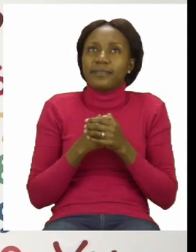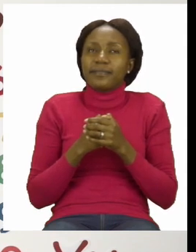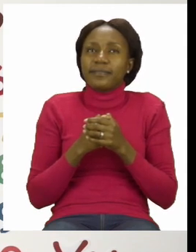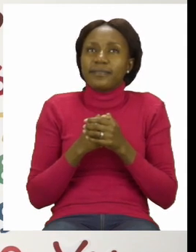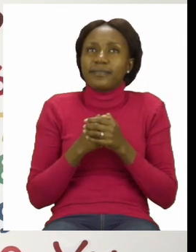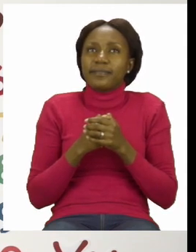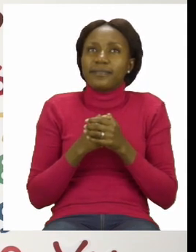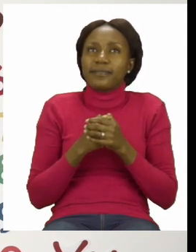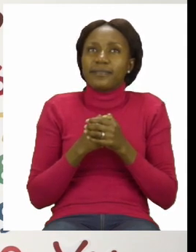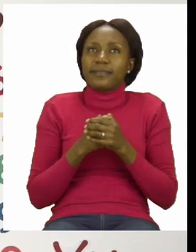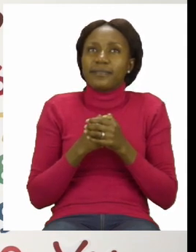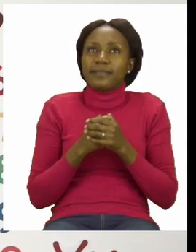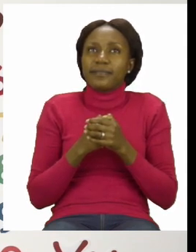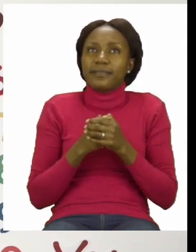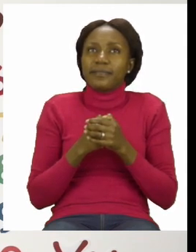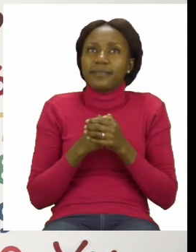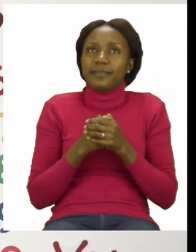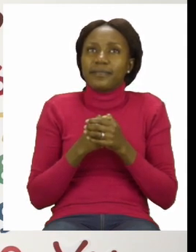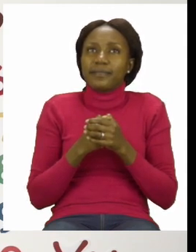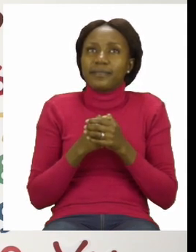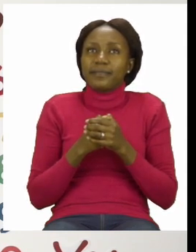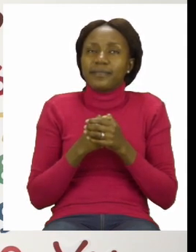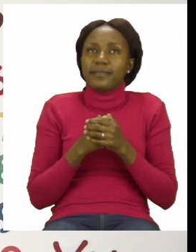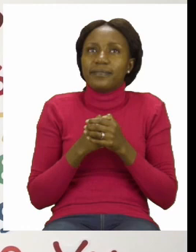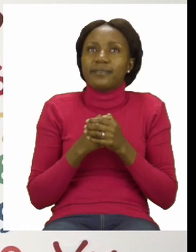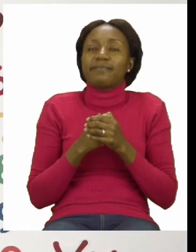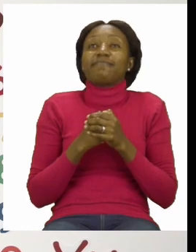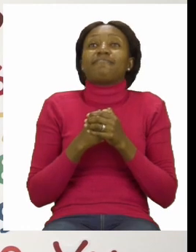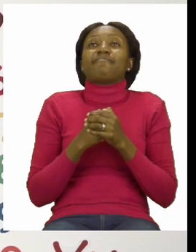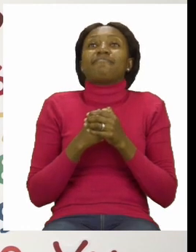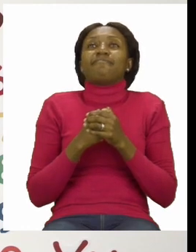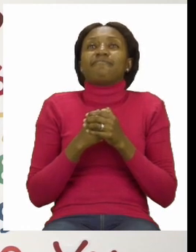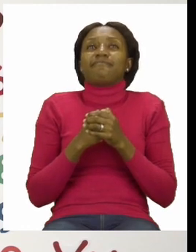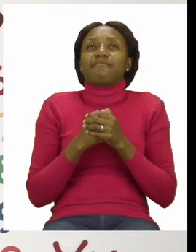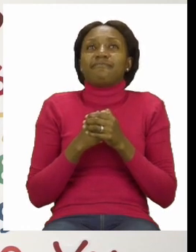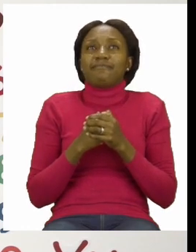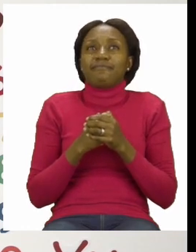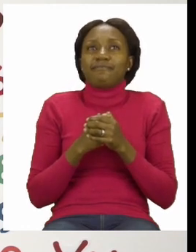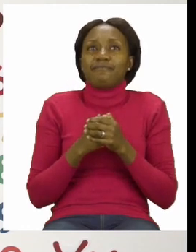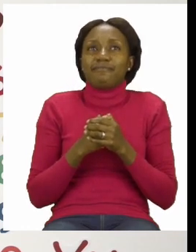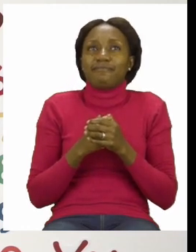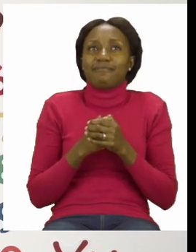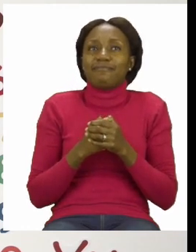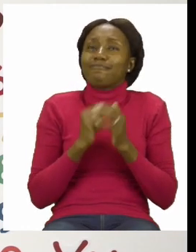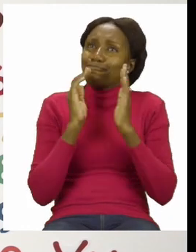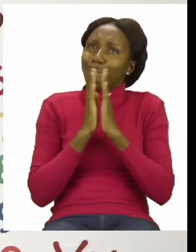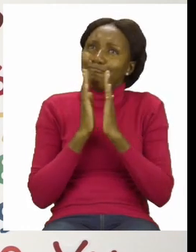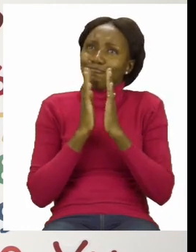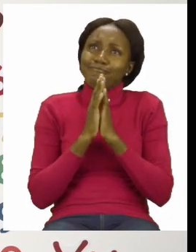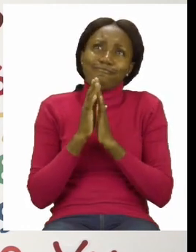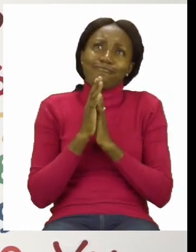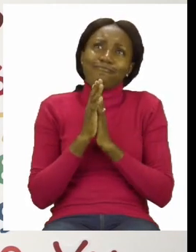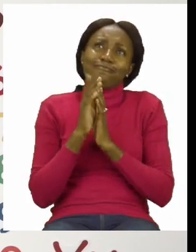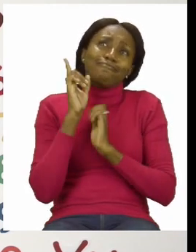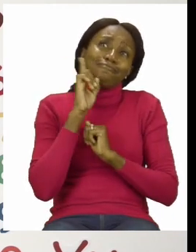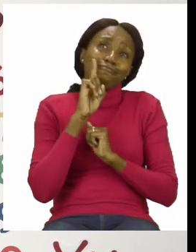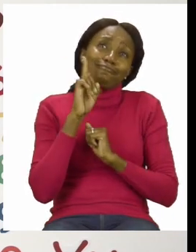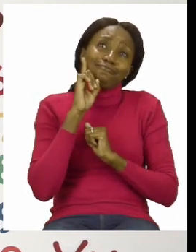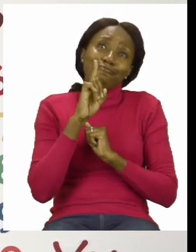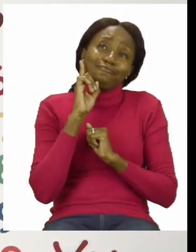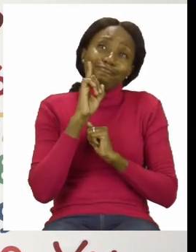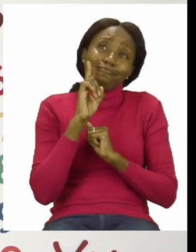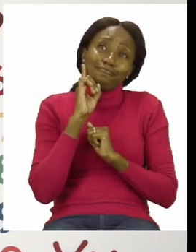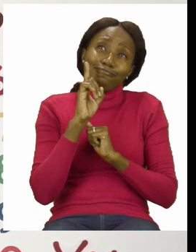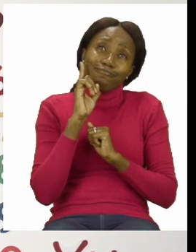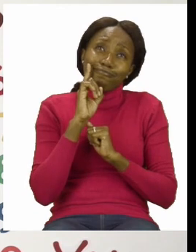line across, and third line across. Now be very careful with your second line,